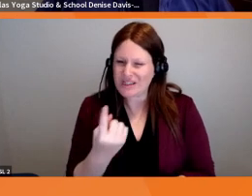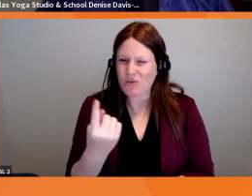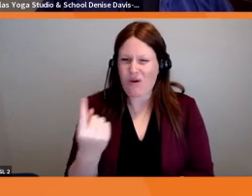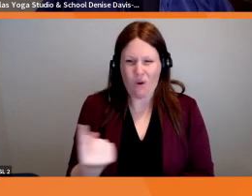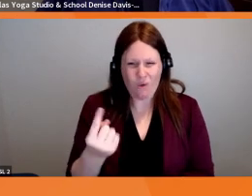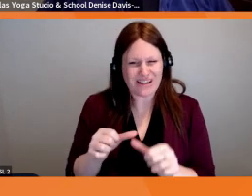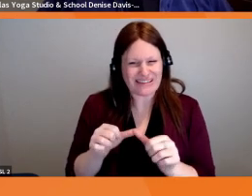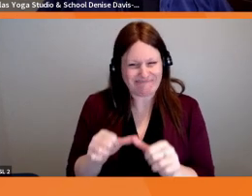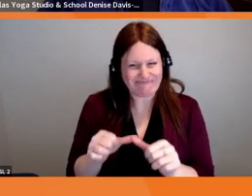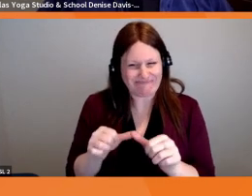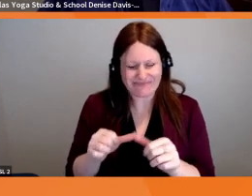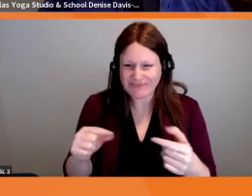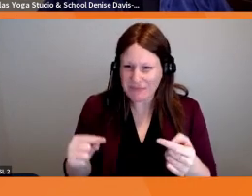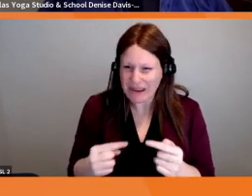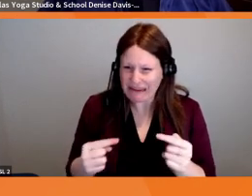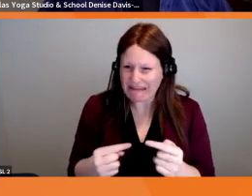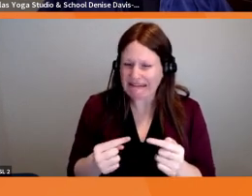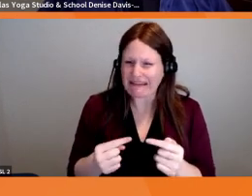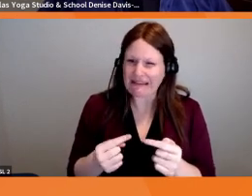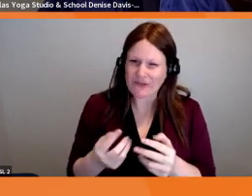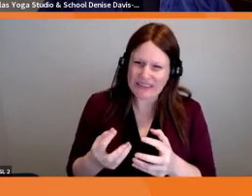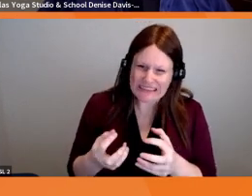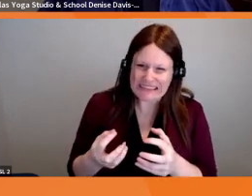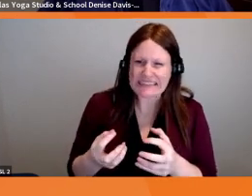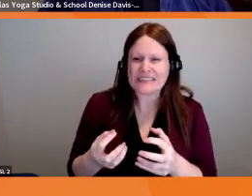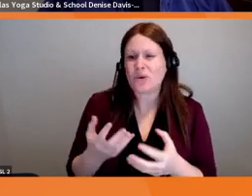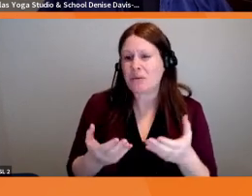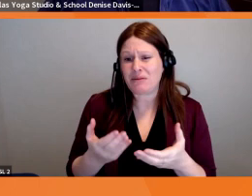you just feel tired because you haven't been sleeping well.